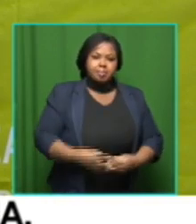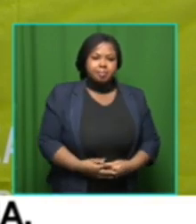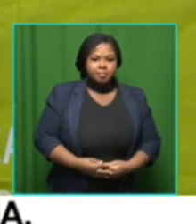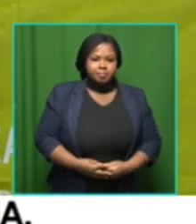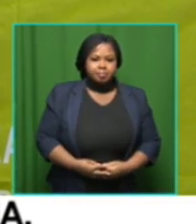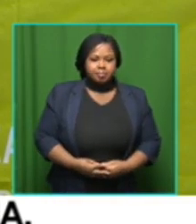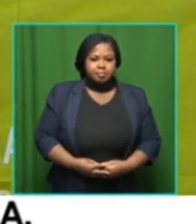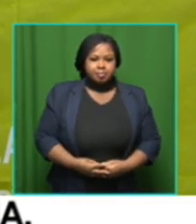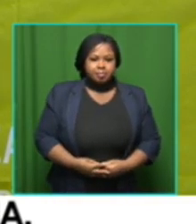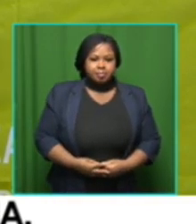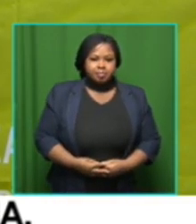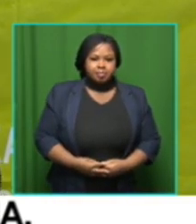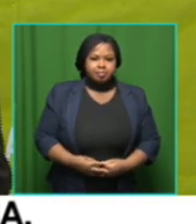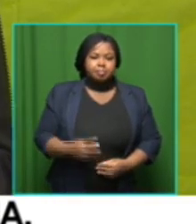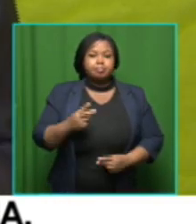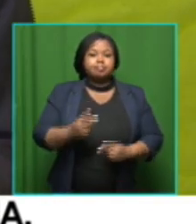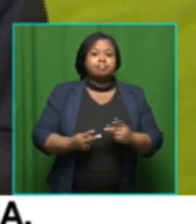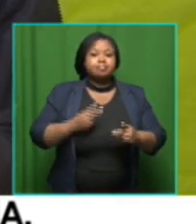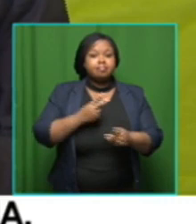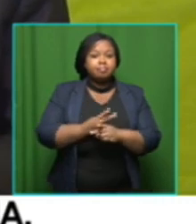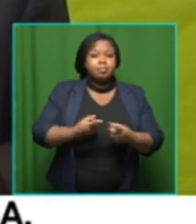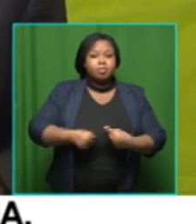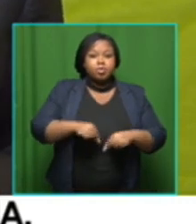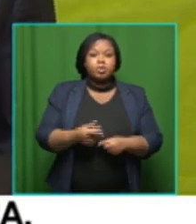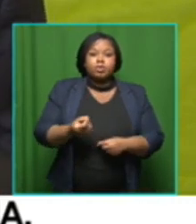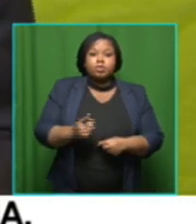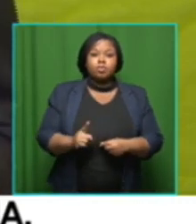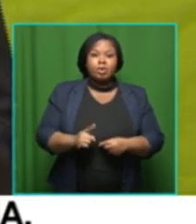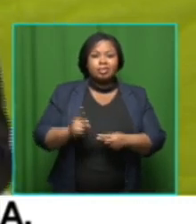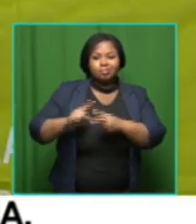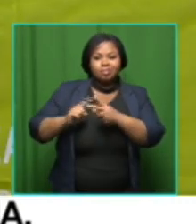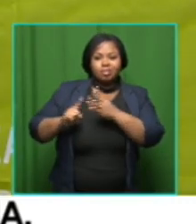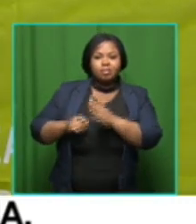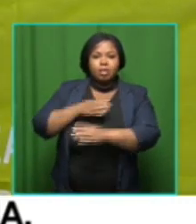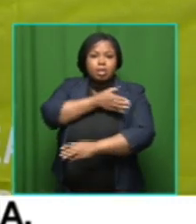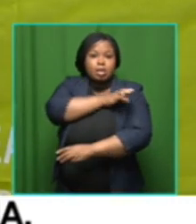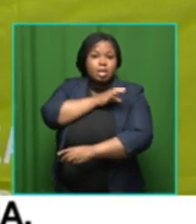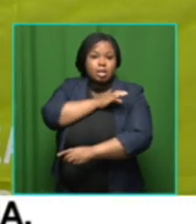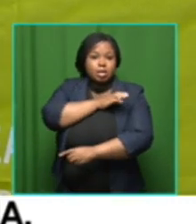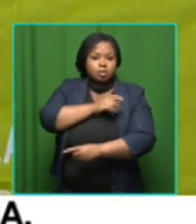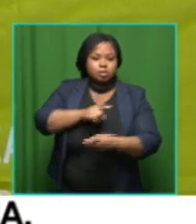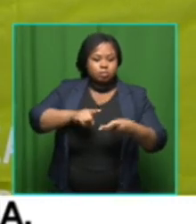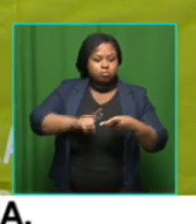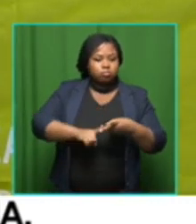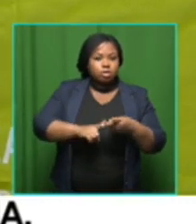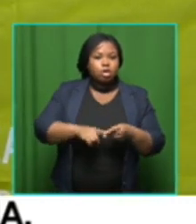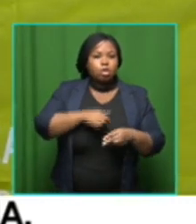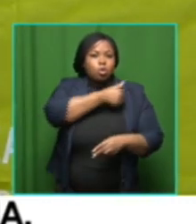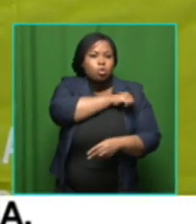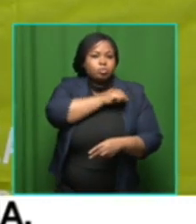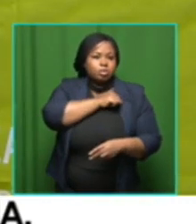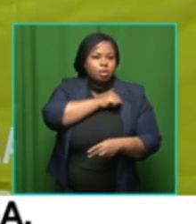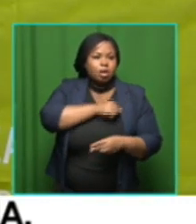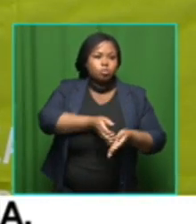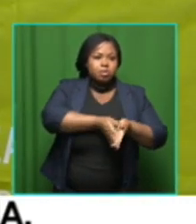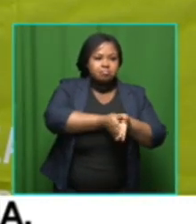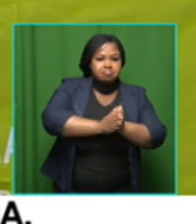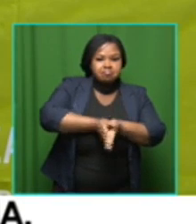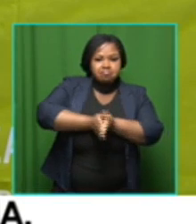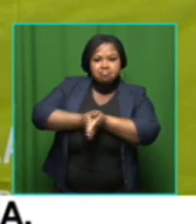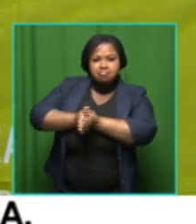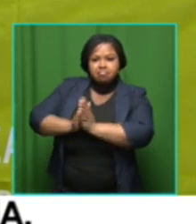So we're going to also be encouraging, asking all the clinics and the hospitals to provide daily